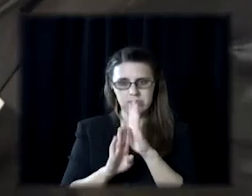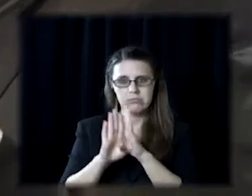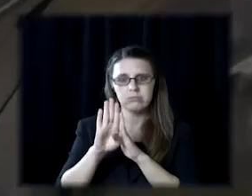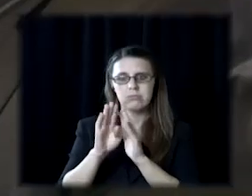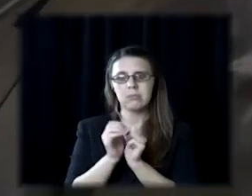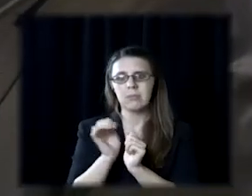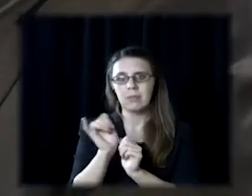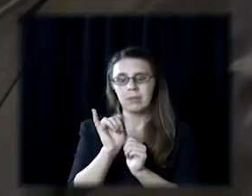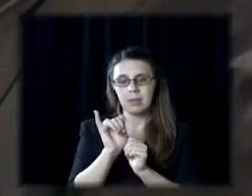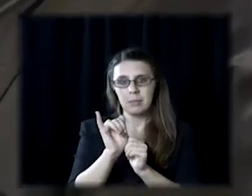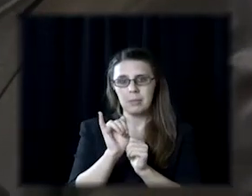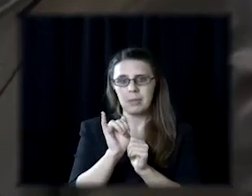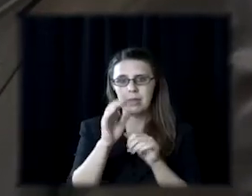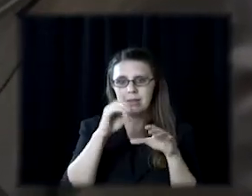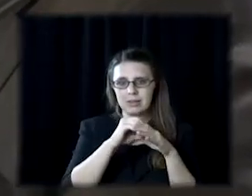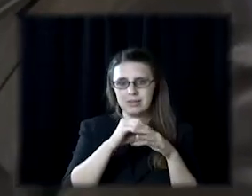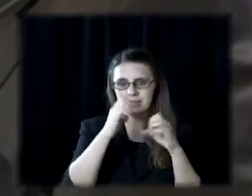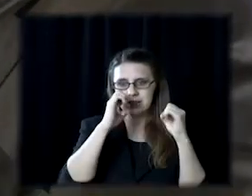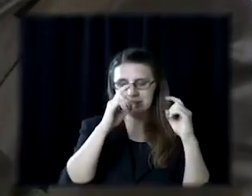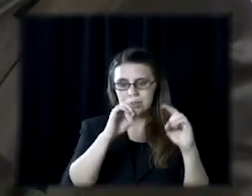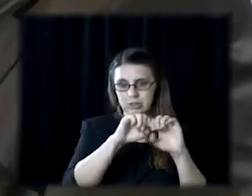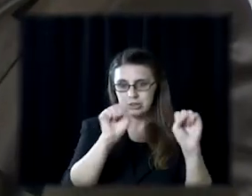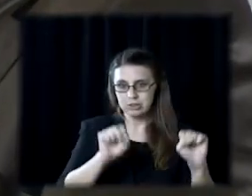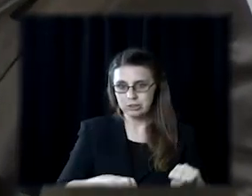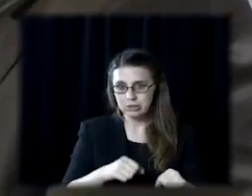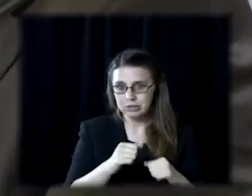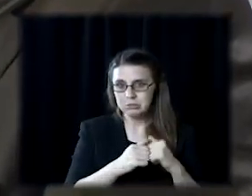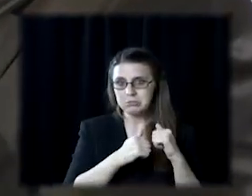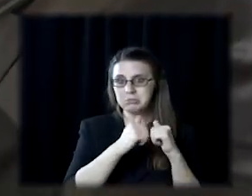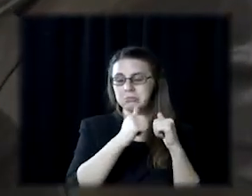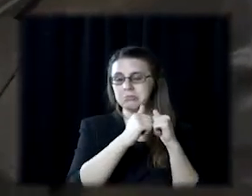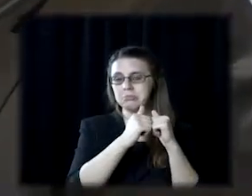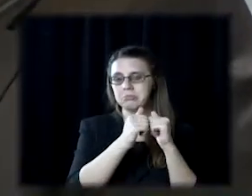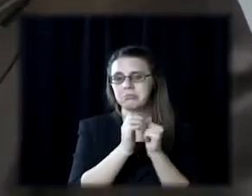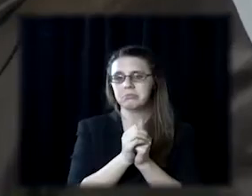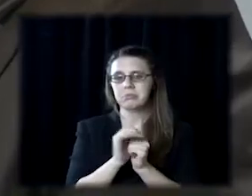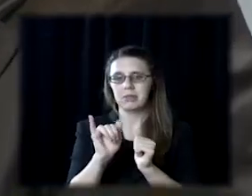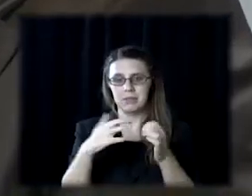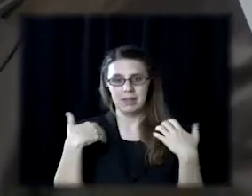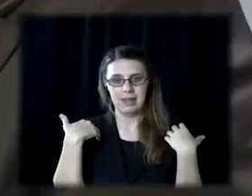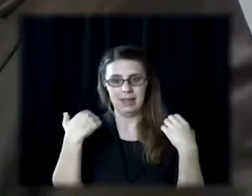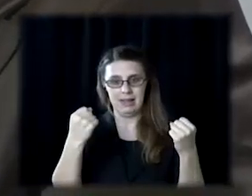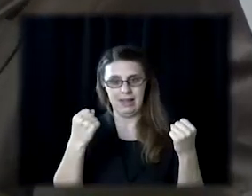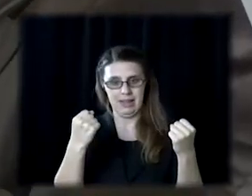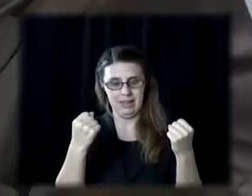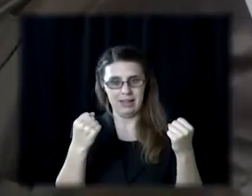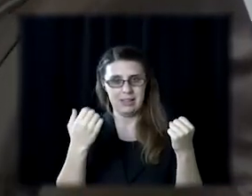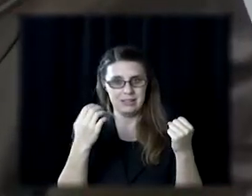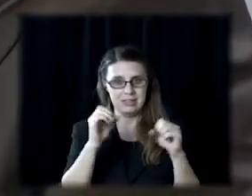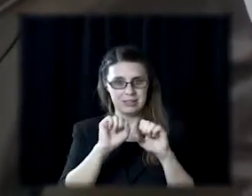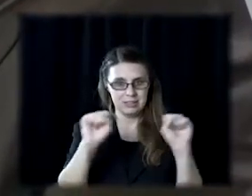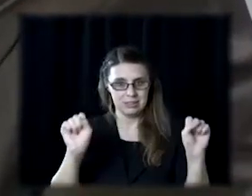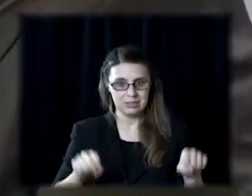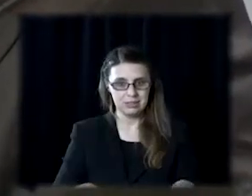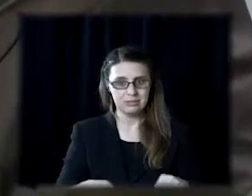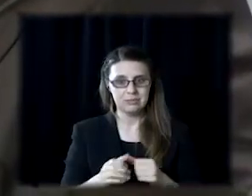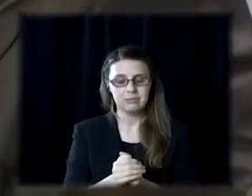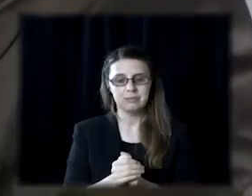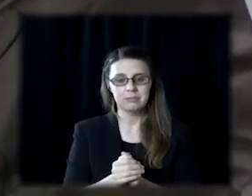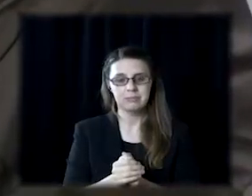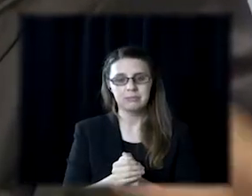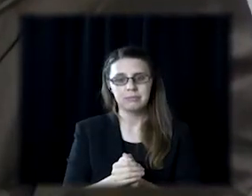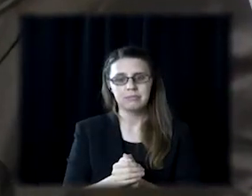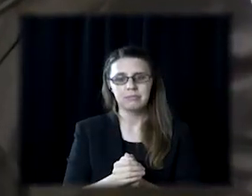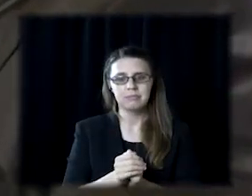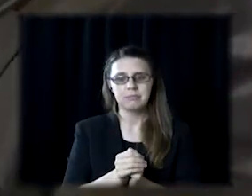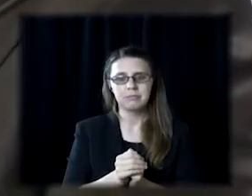in the educational system in Puerto Rico, to invest in the healthcare system of Puerto Rico. That was not built